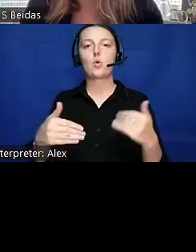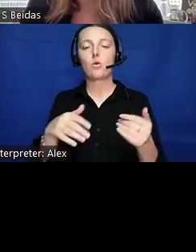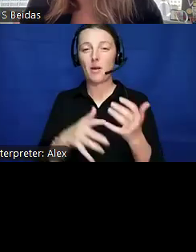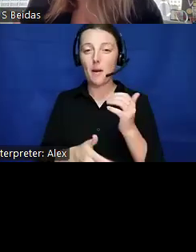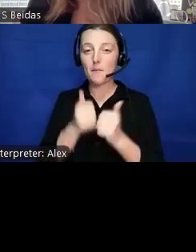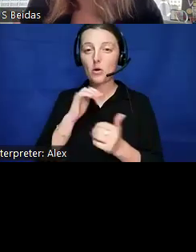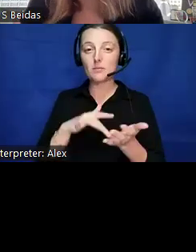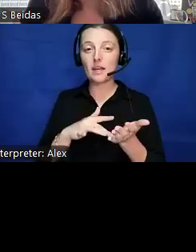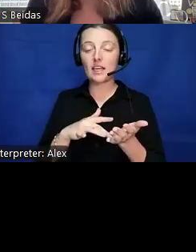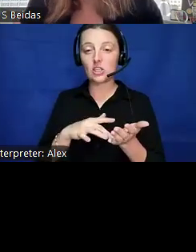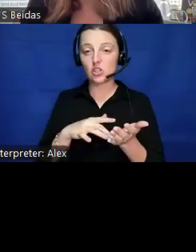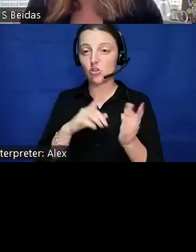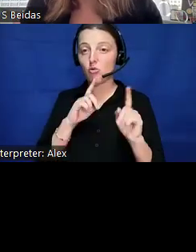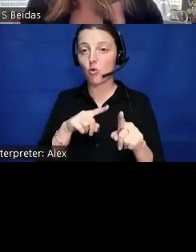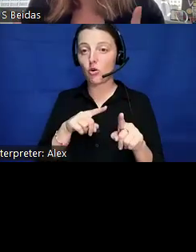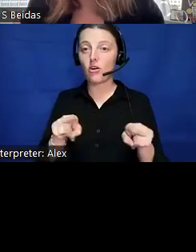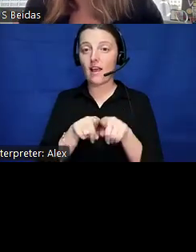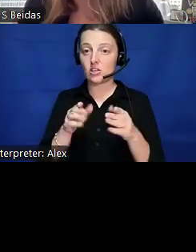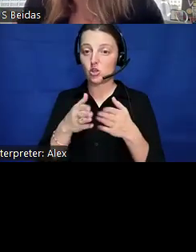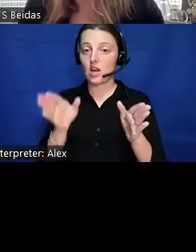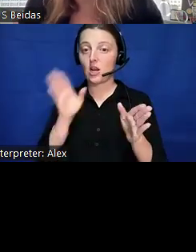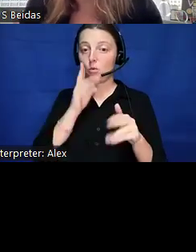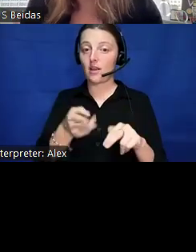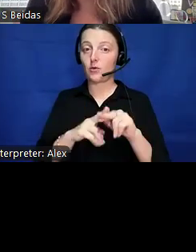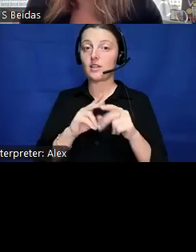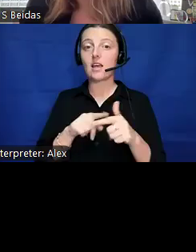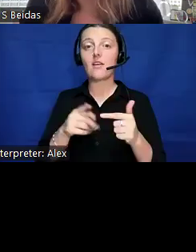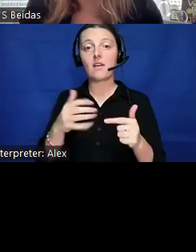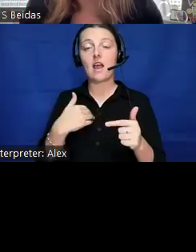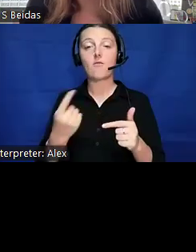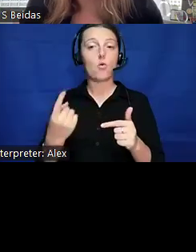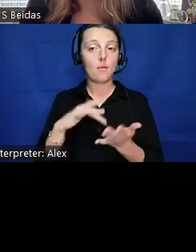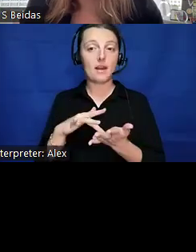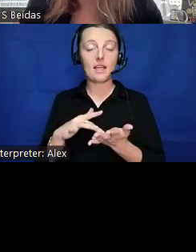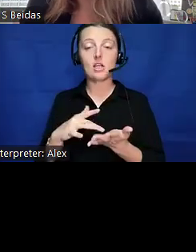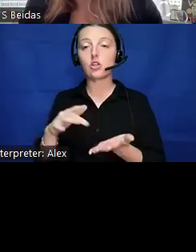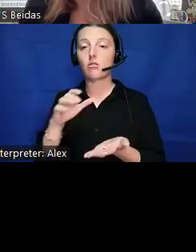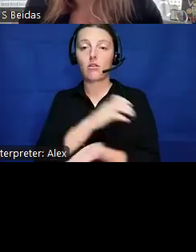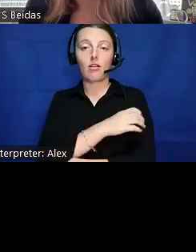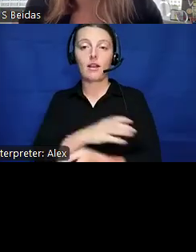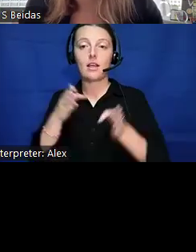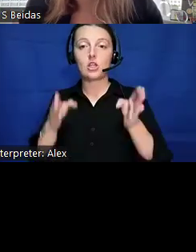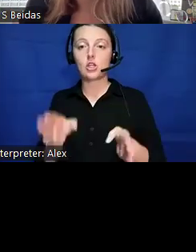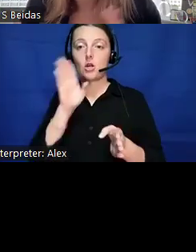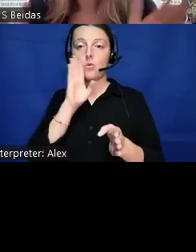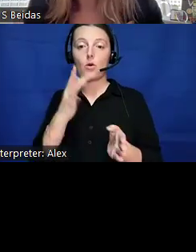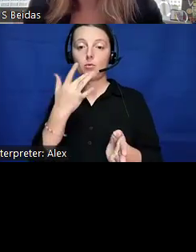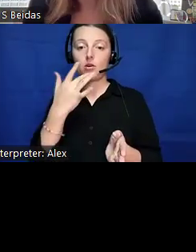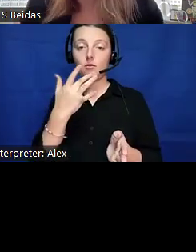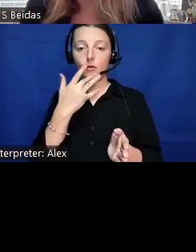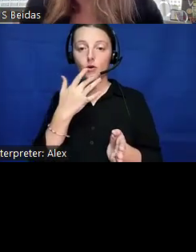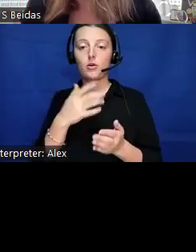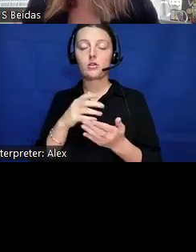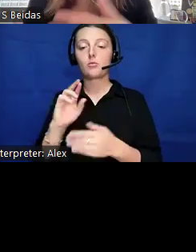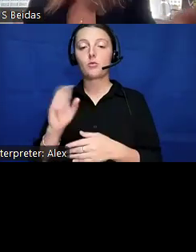medications ordered as generic increase. And then there's one medication which clinicians prefer to prescribe the name brand formulation.